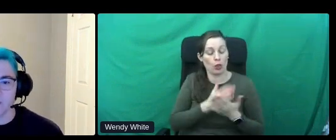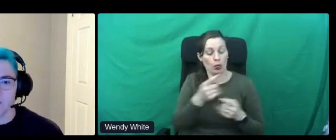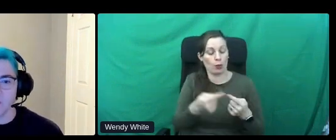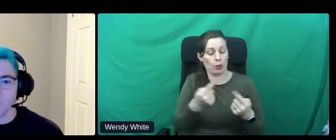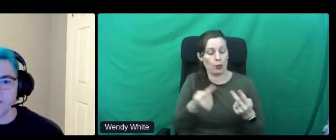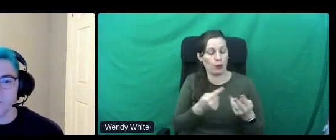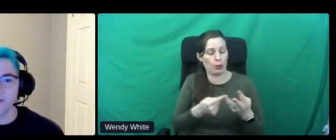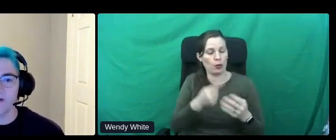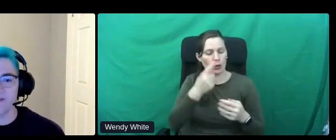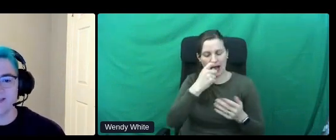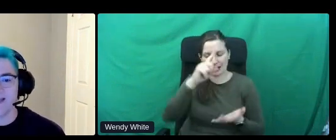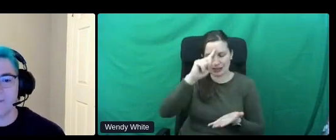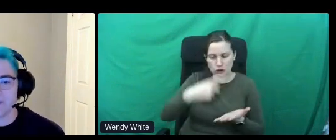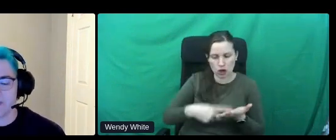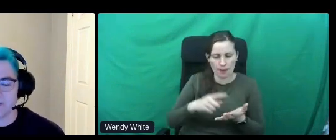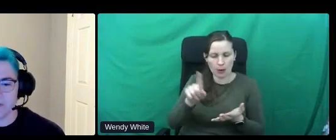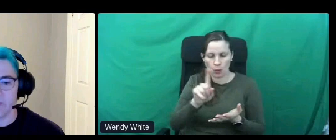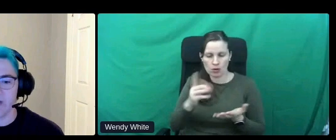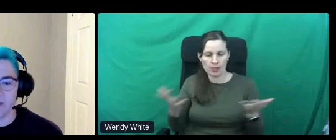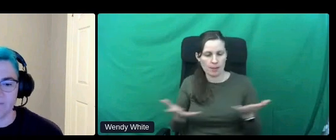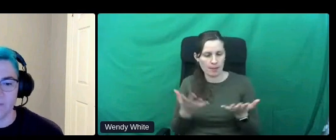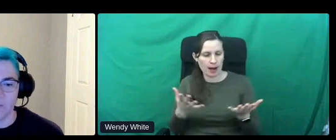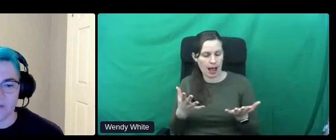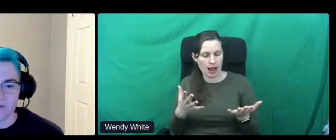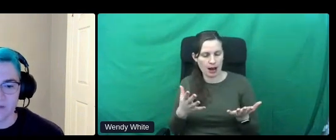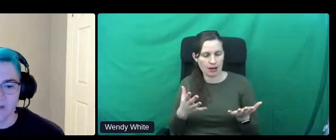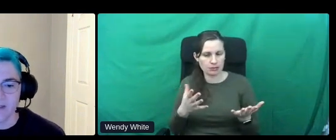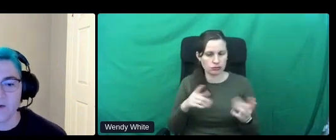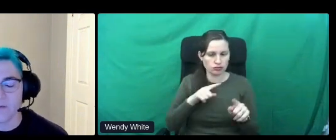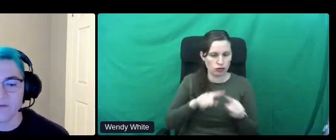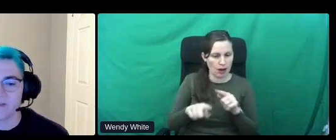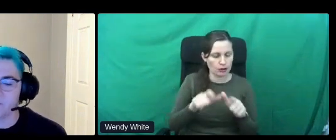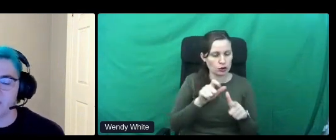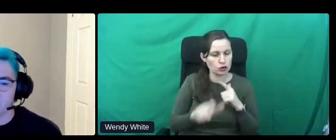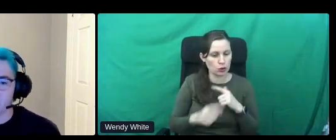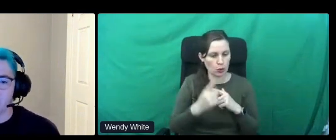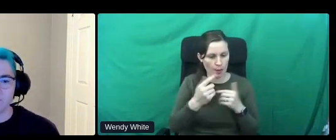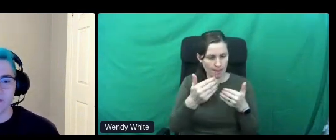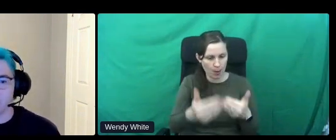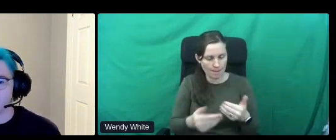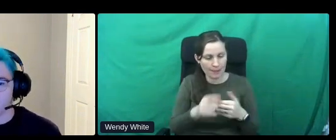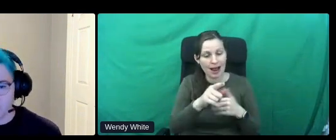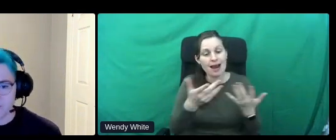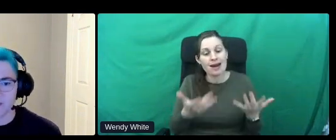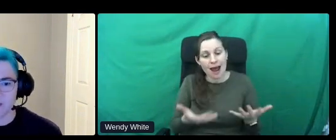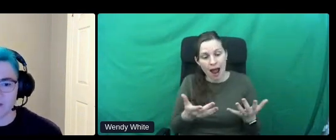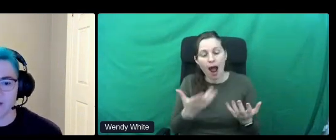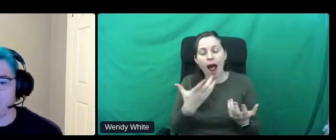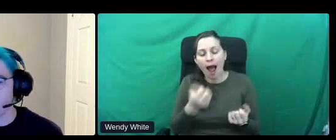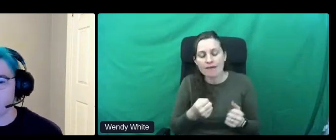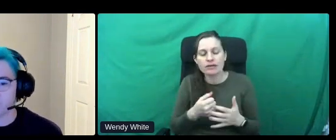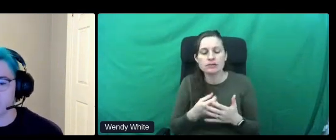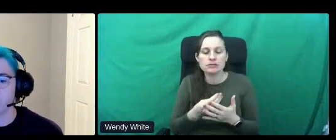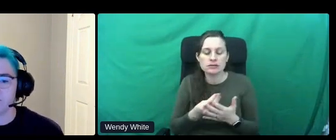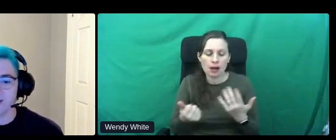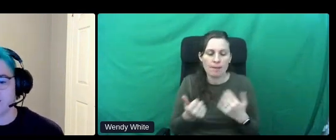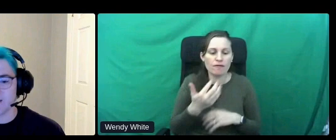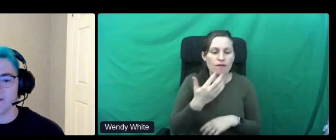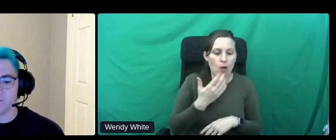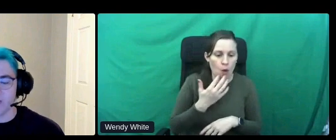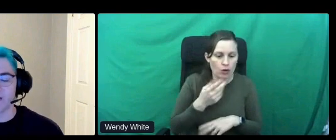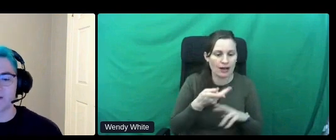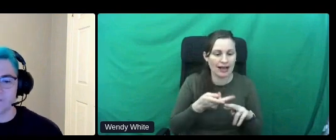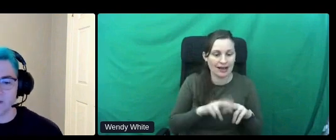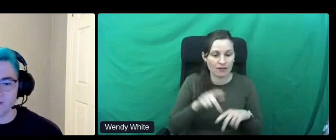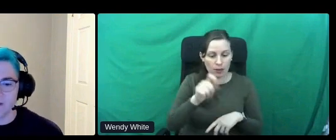determine, what the player is attempting to do at a given moment. Now, this might have some flaws in it, in that if a person forgets that